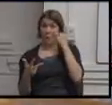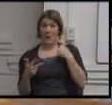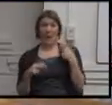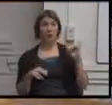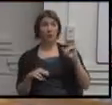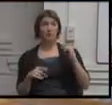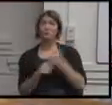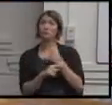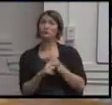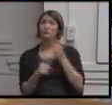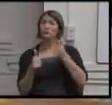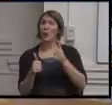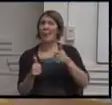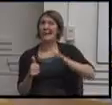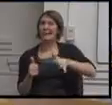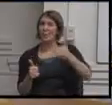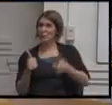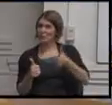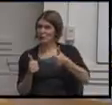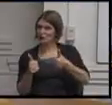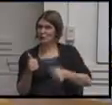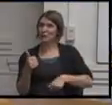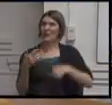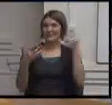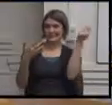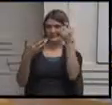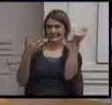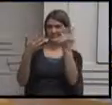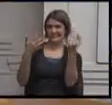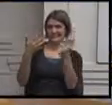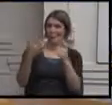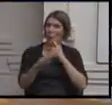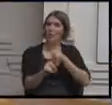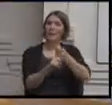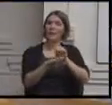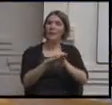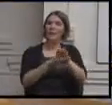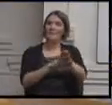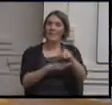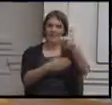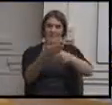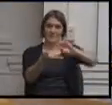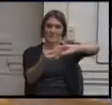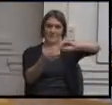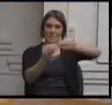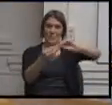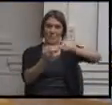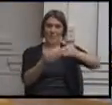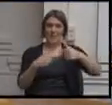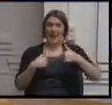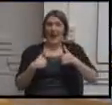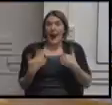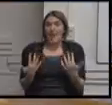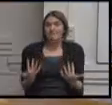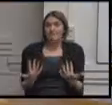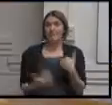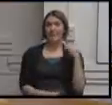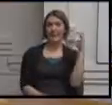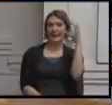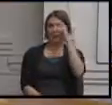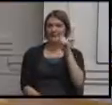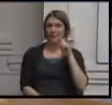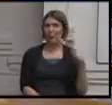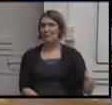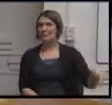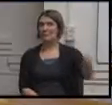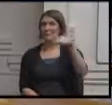history. And so there are a variety of factors that would be sort of beyond our reach to see. What is